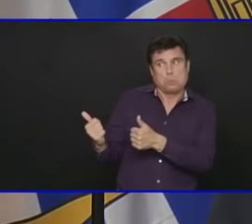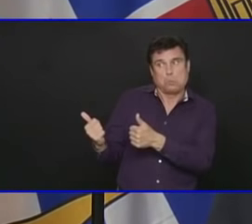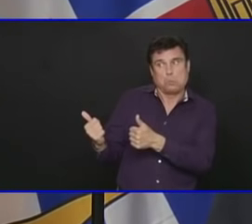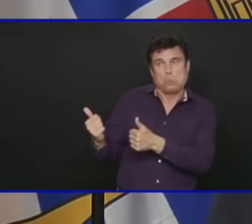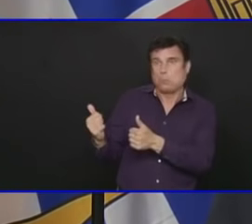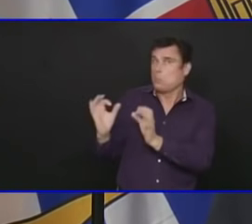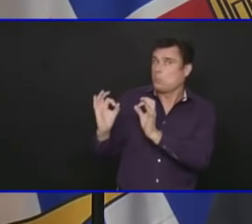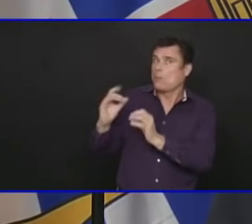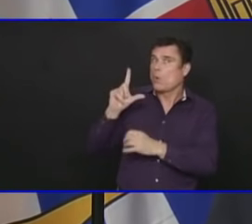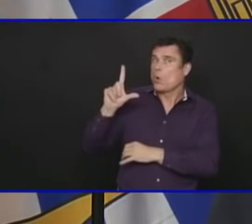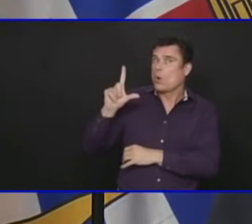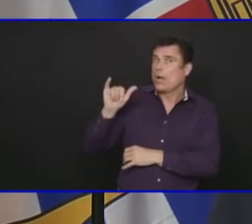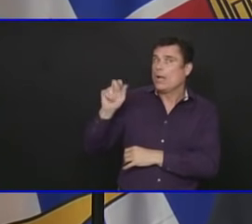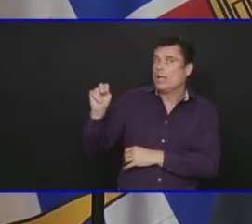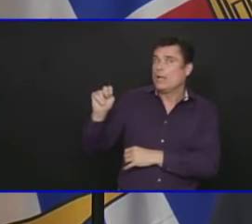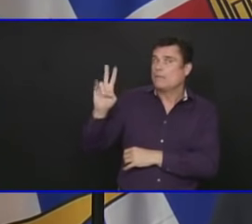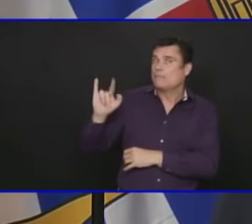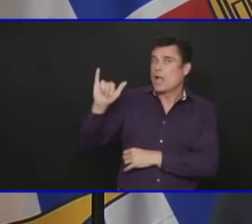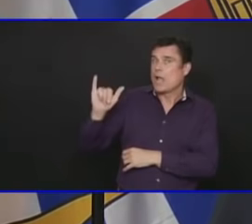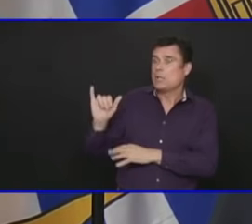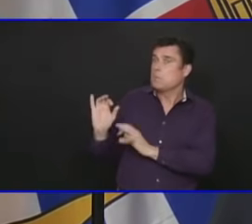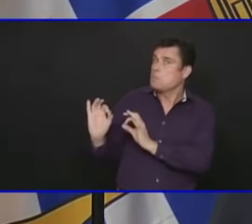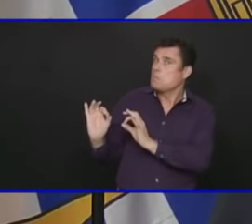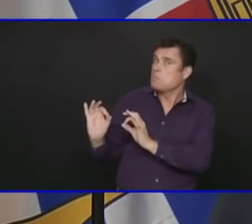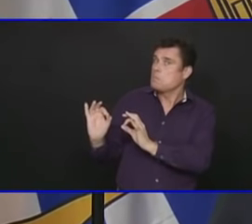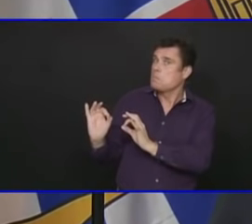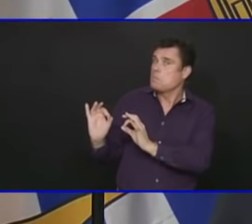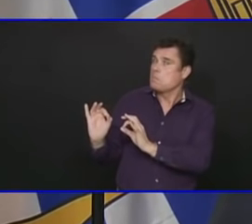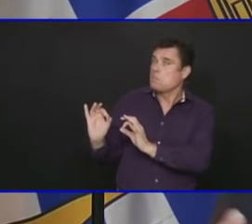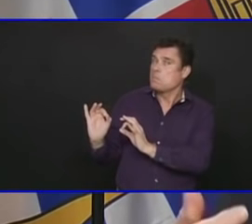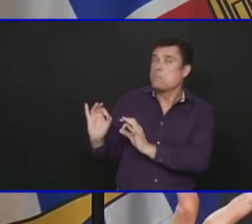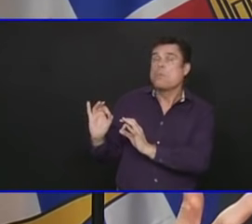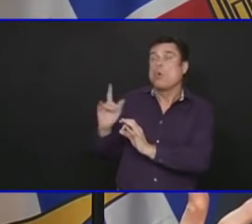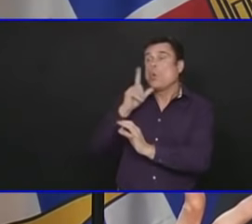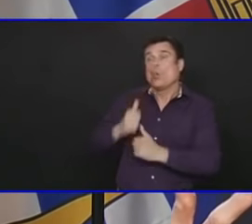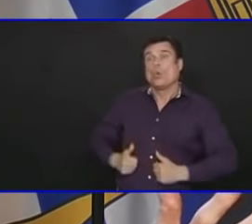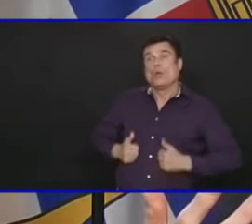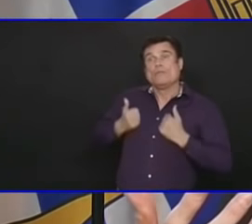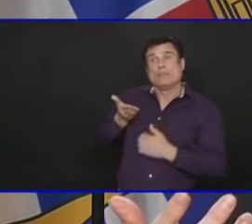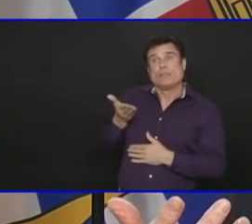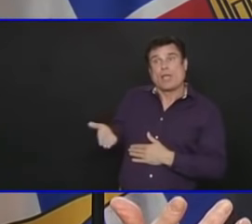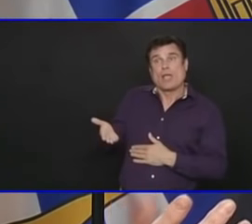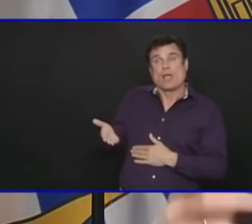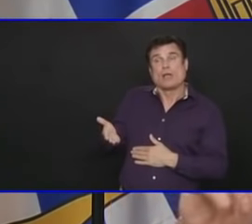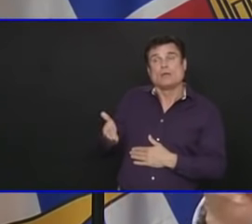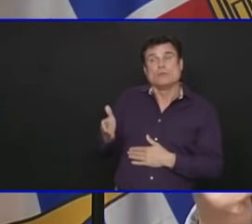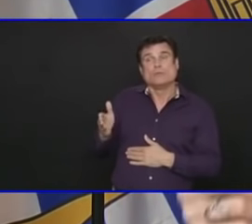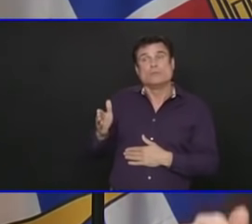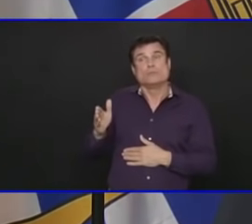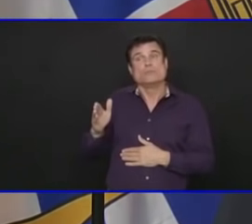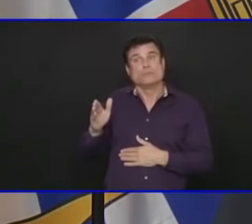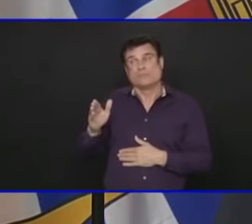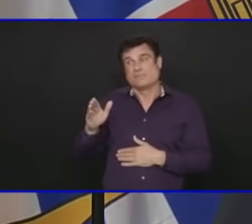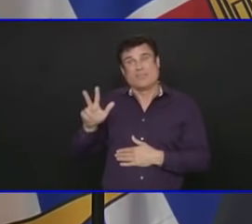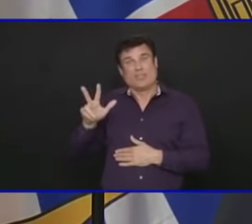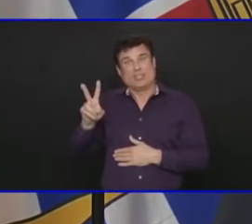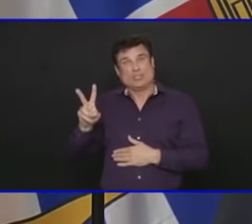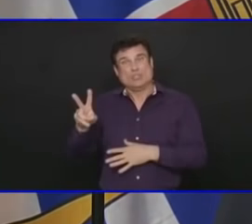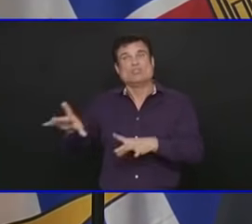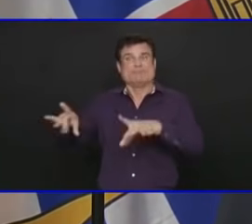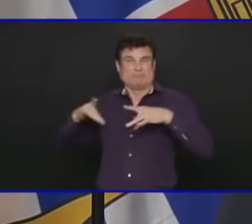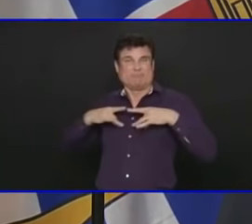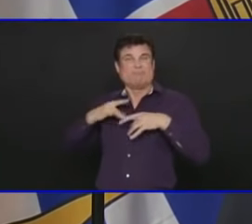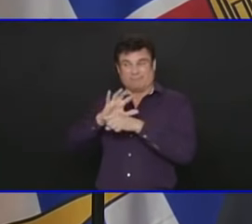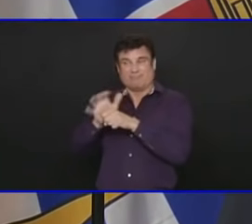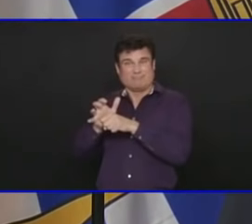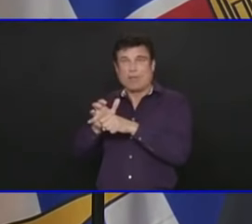from COVID-19 are taking part in part of the validation of some of our serological tests